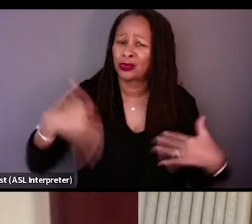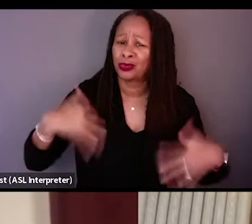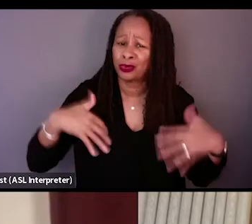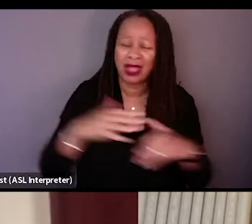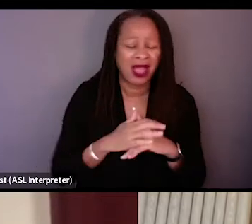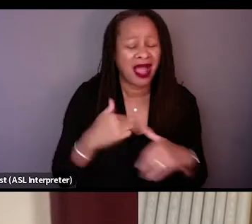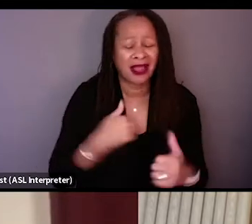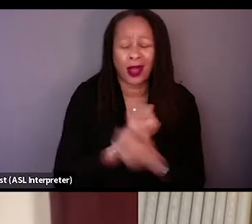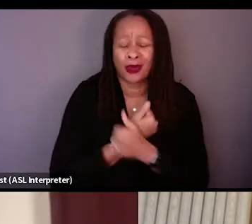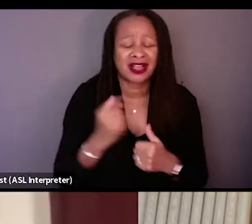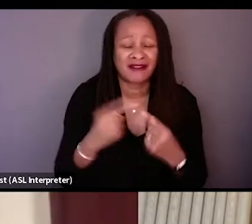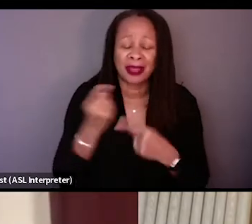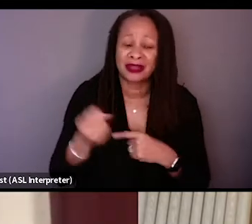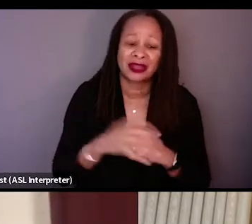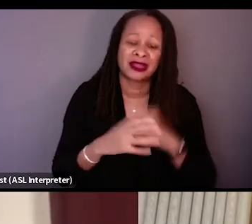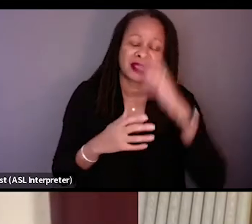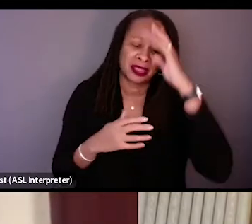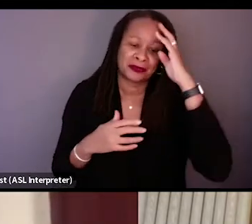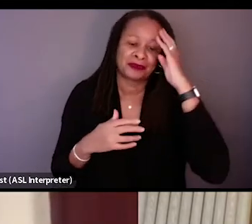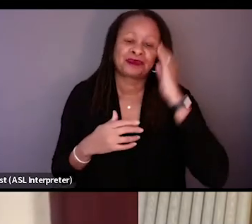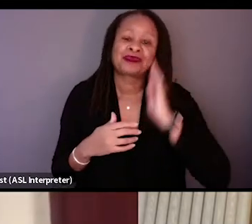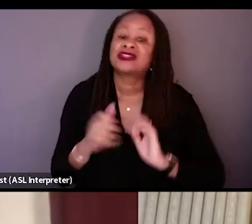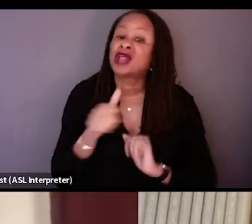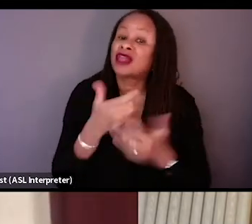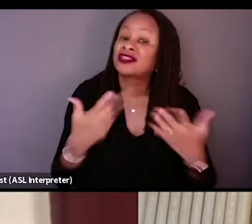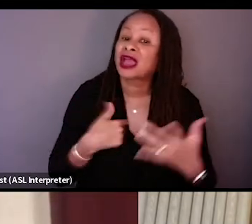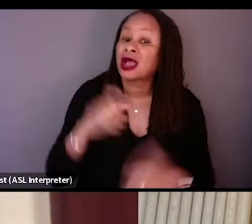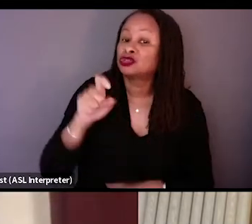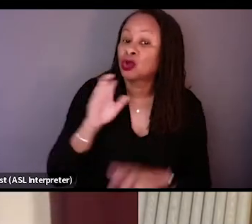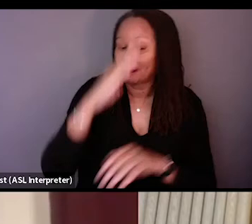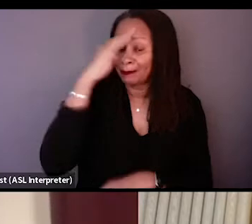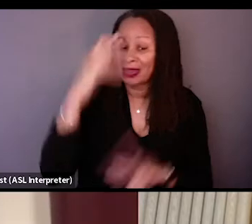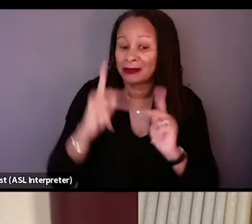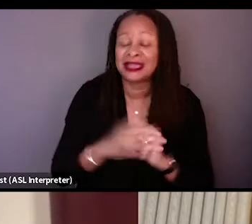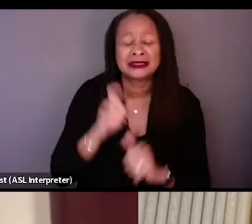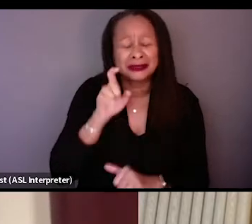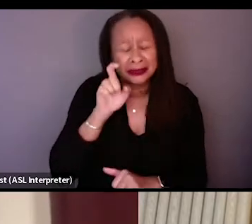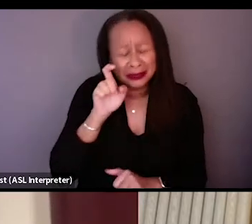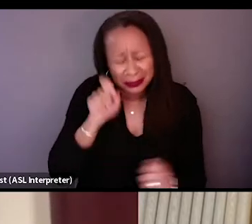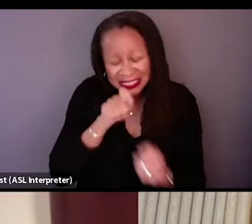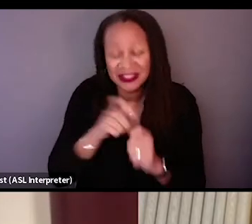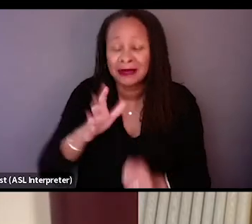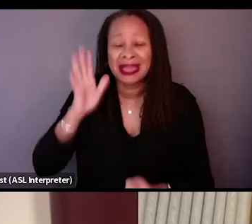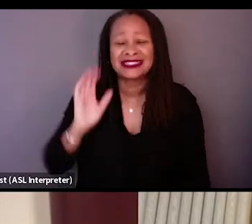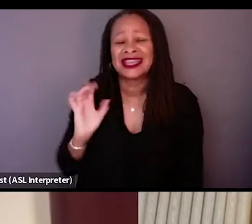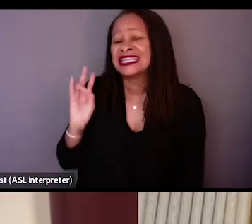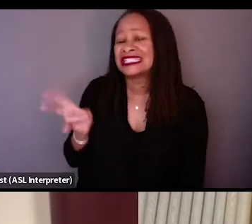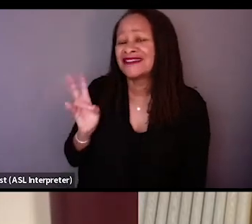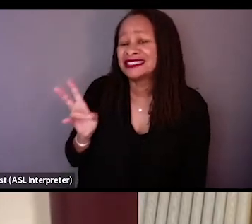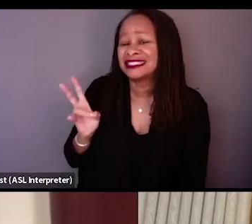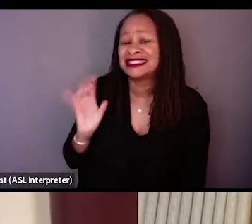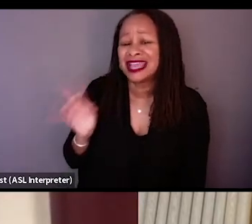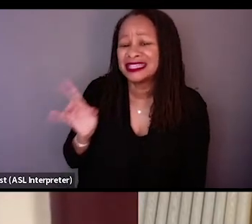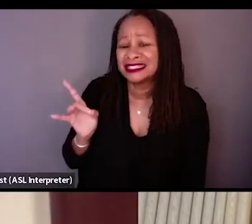about Harry Belafonte, but it's not a thing that I'm sure that Black folk, particularly back in the day, 70s,